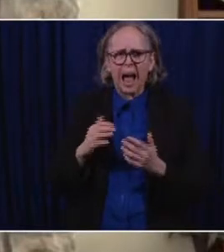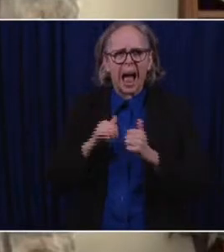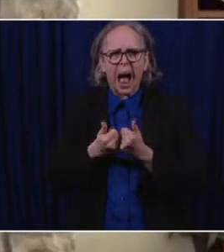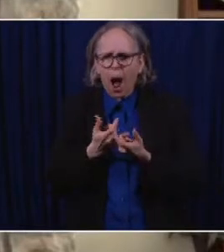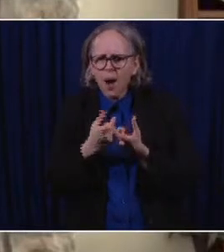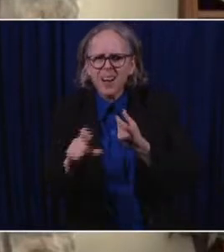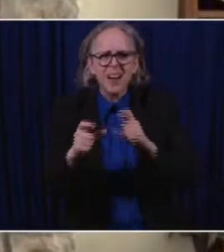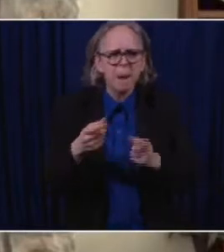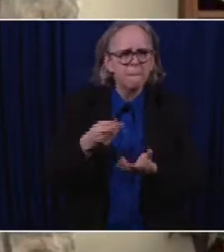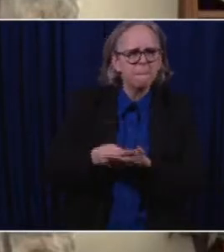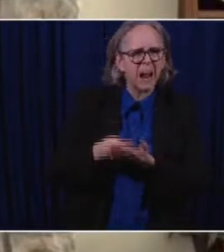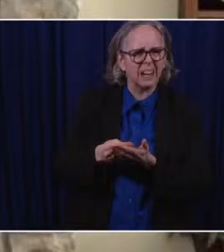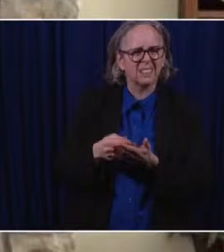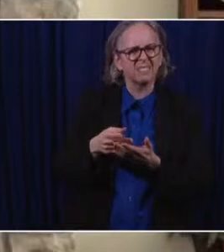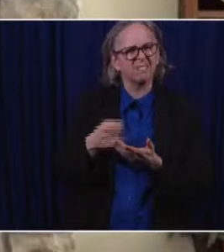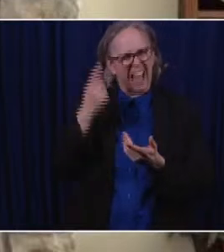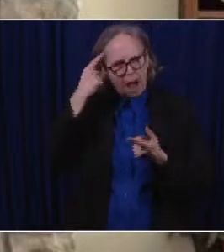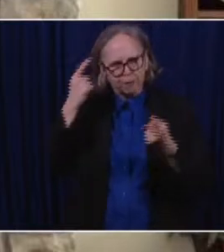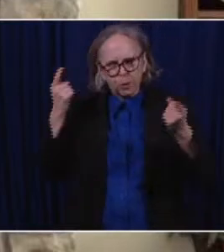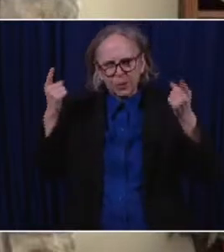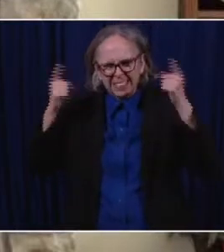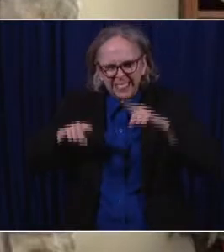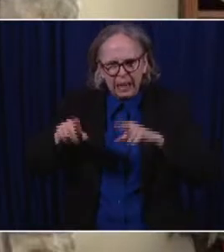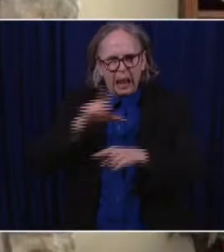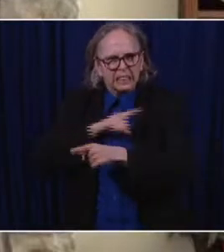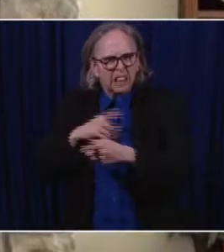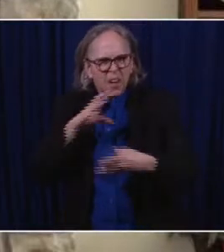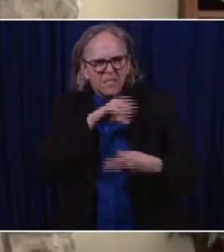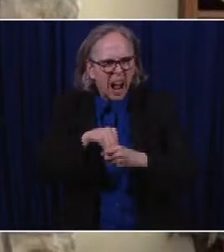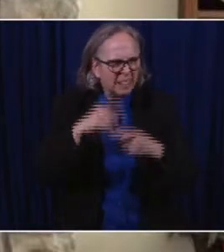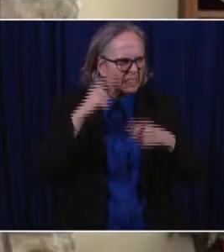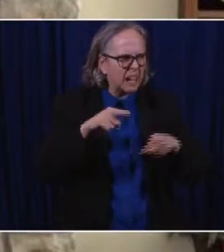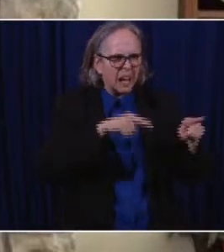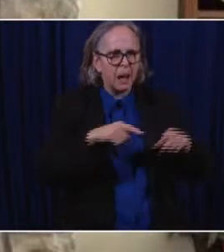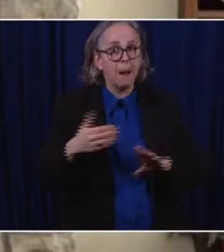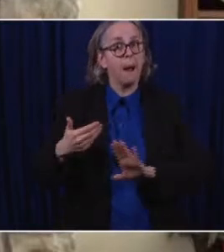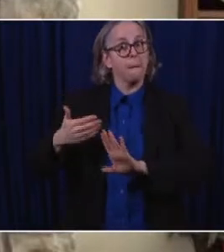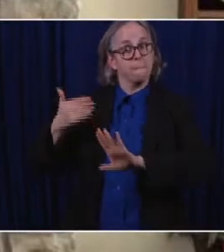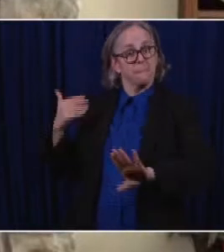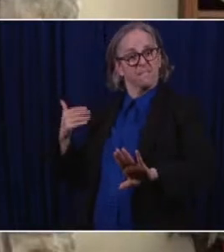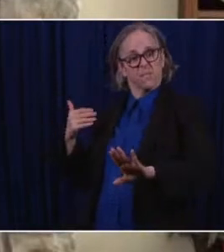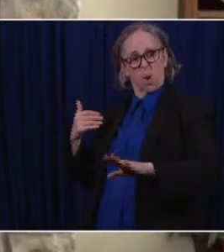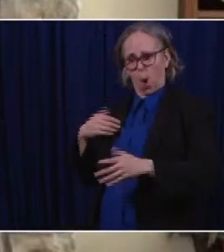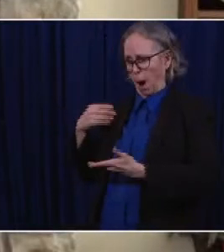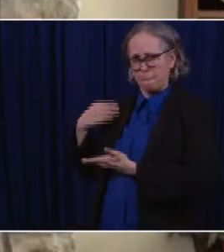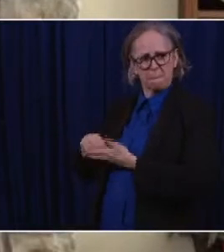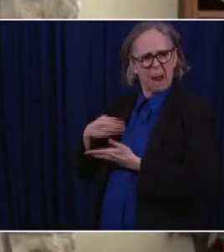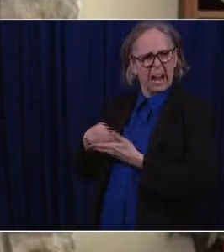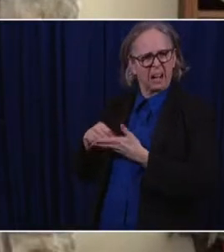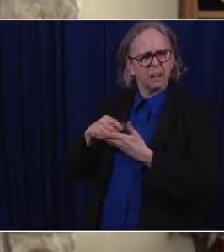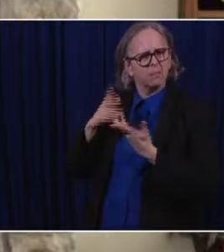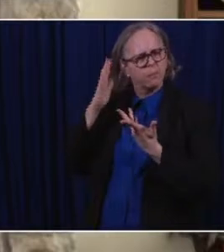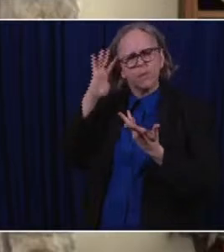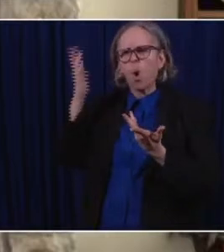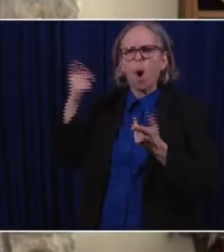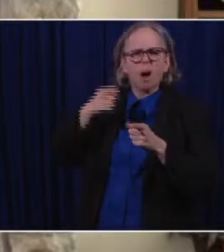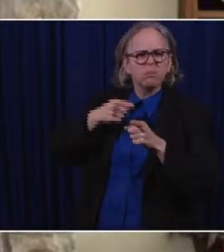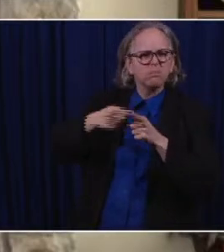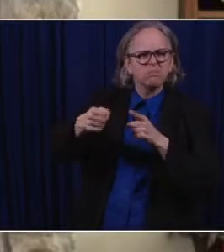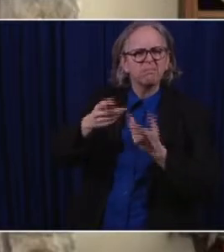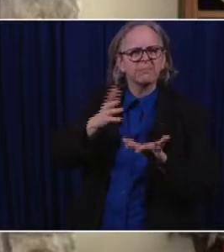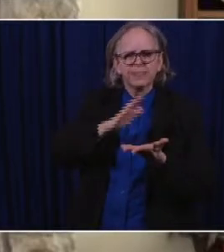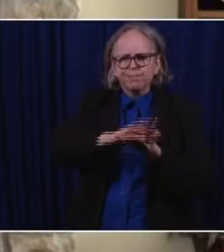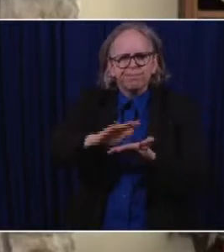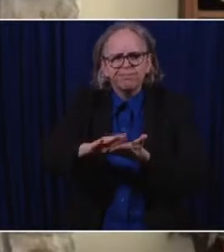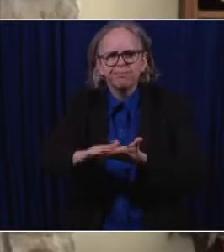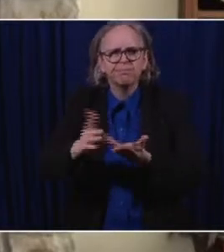sanitation, barriers, and those things. So we would hope that this money is directly targeted